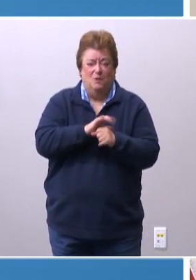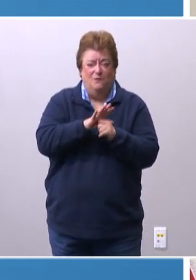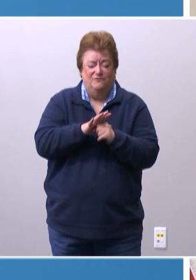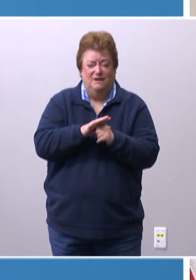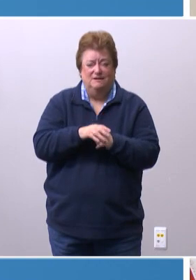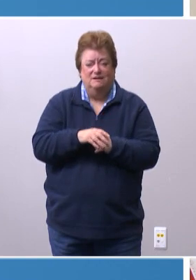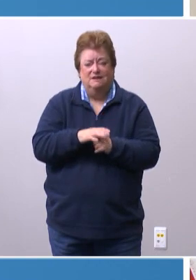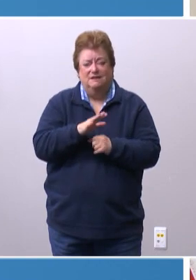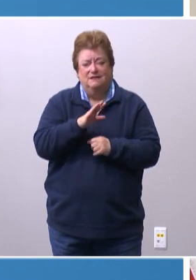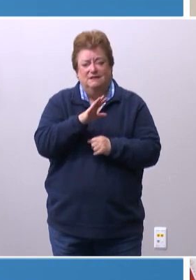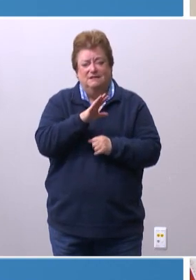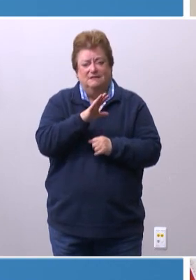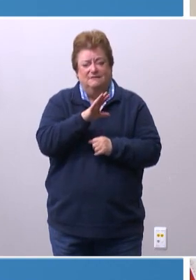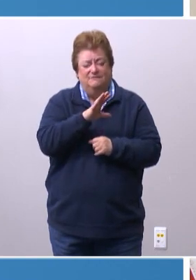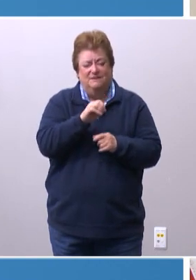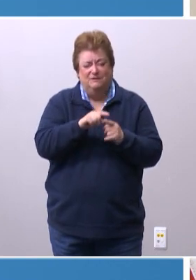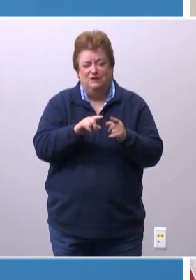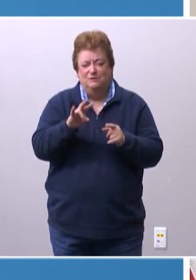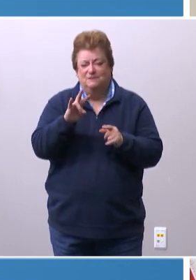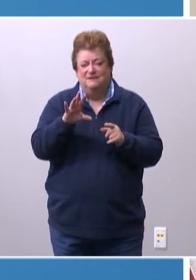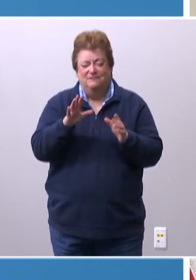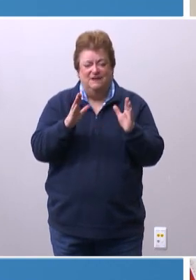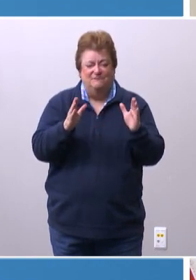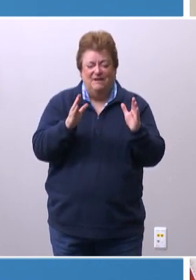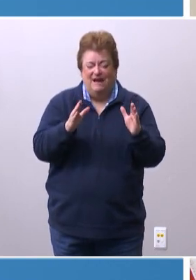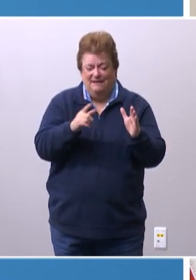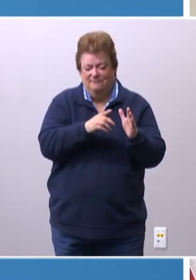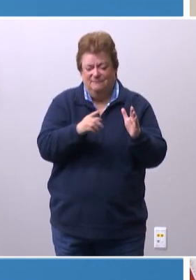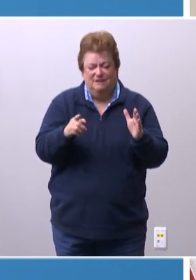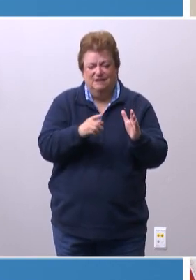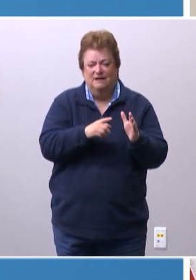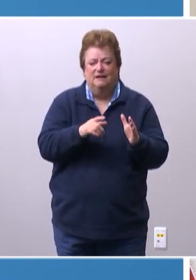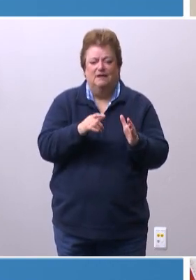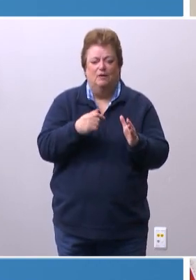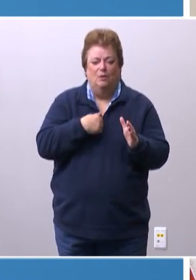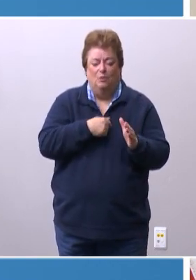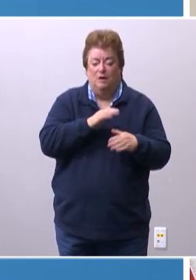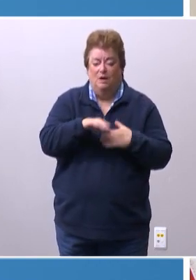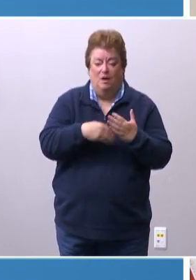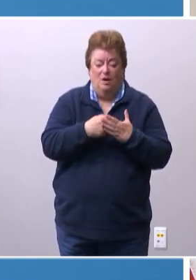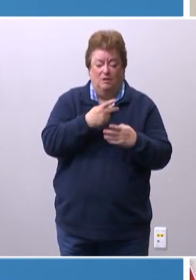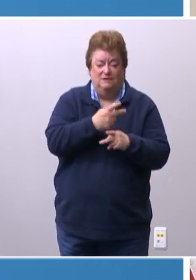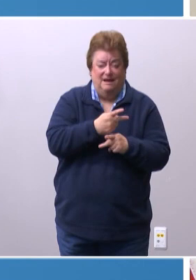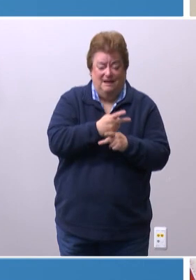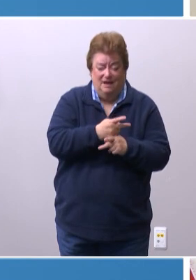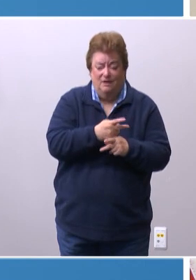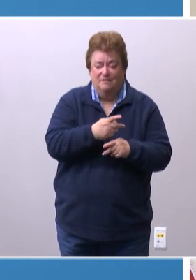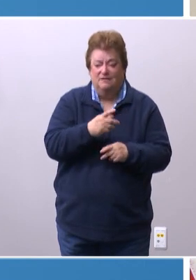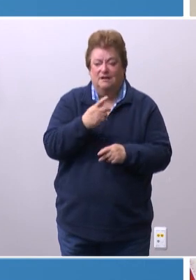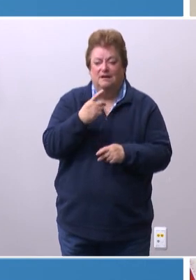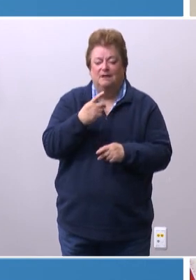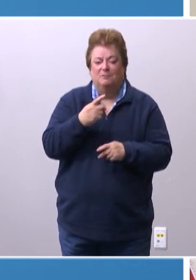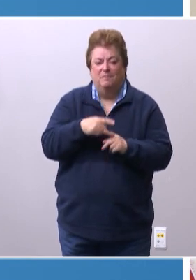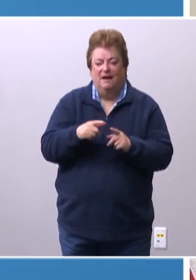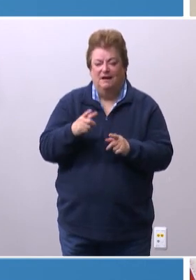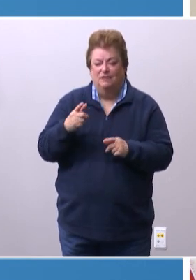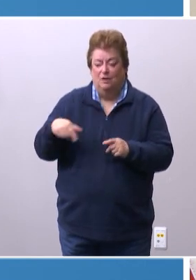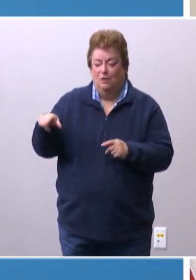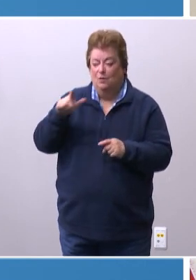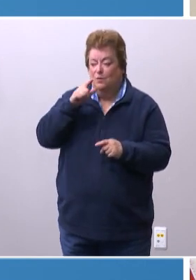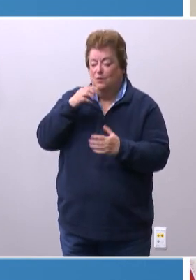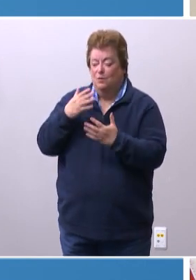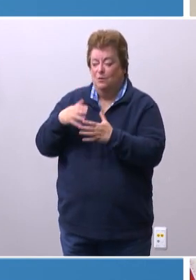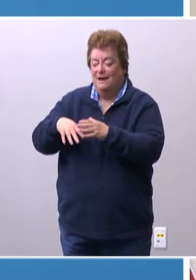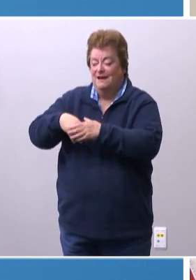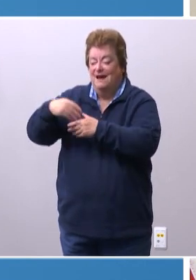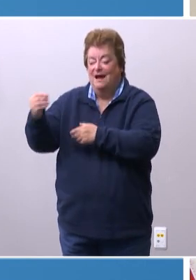and 75 at any given point in time. All of those could have been taken care of. The ones that are waiting in Greater Nebraska,